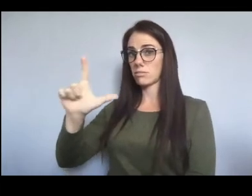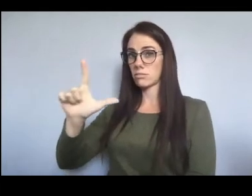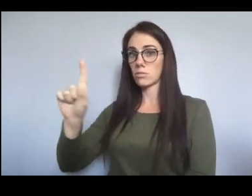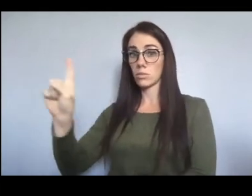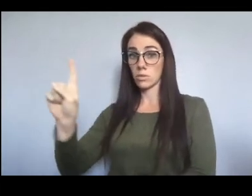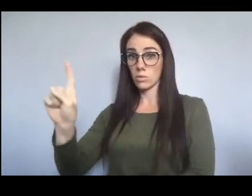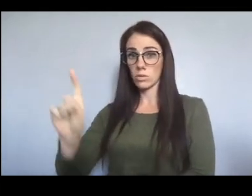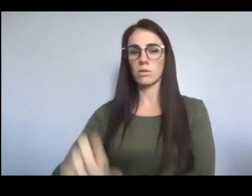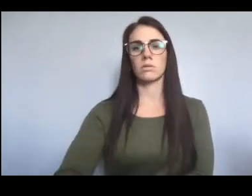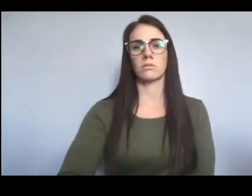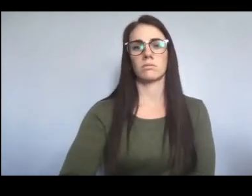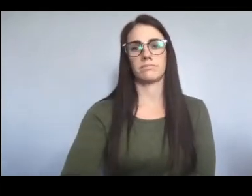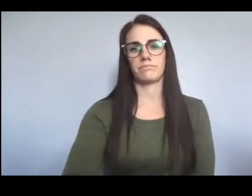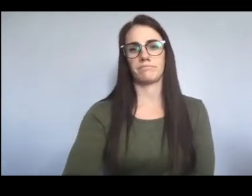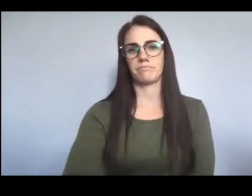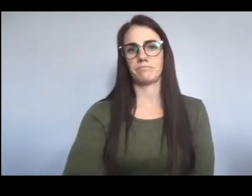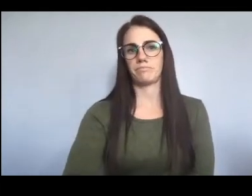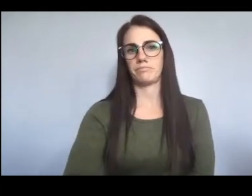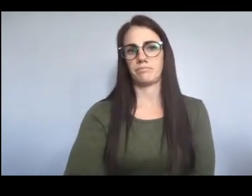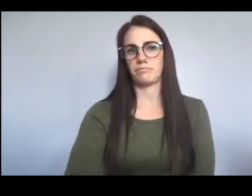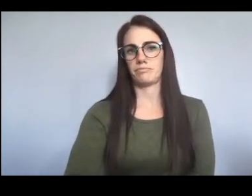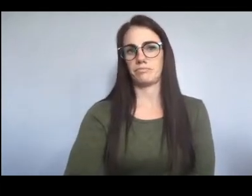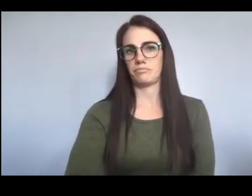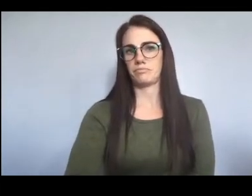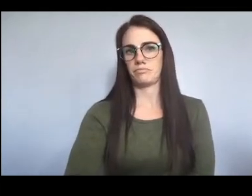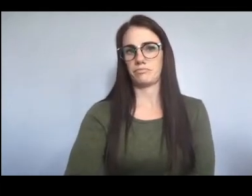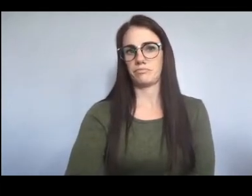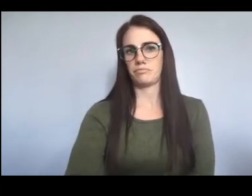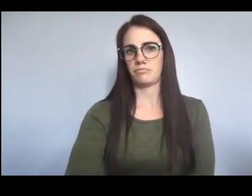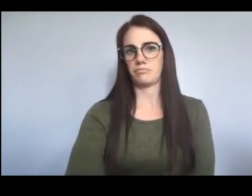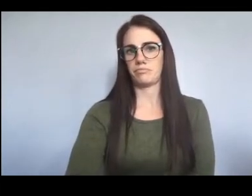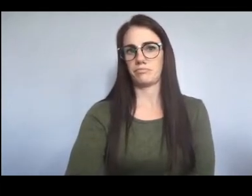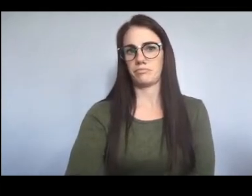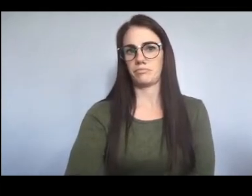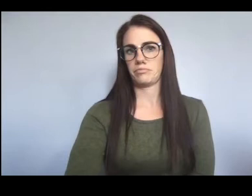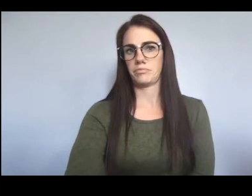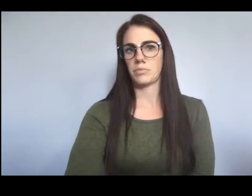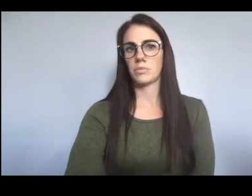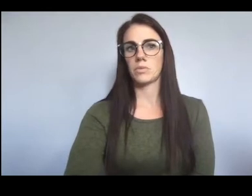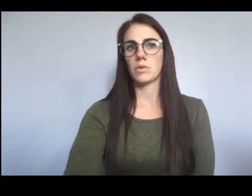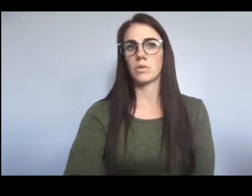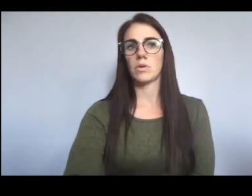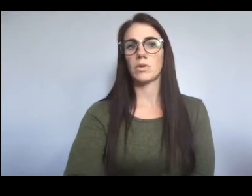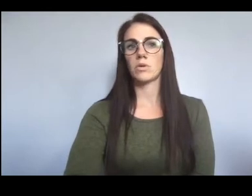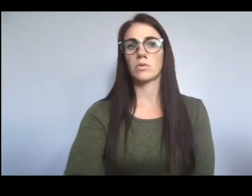for ASL 1, we're only going to cover these 3 here.